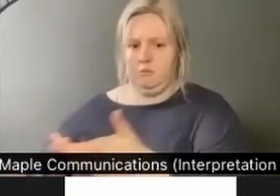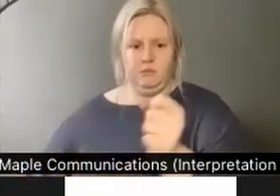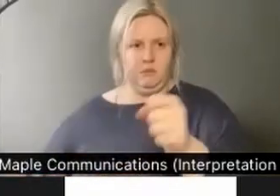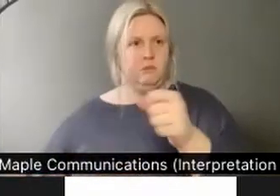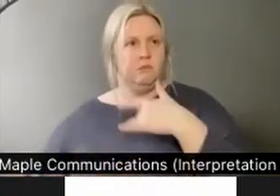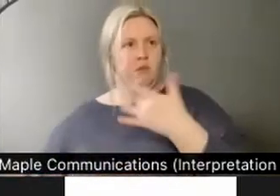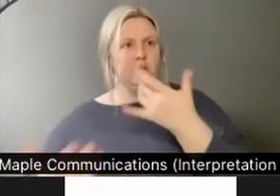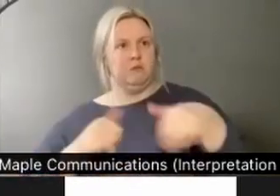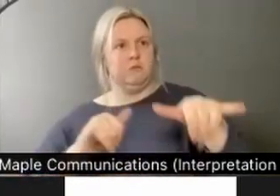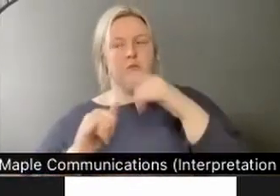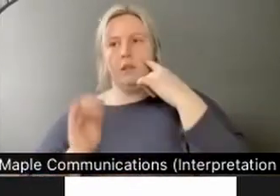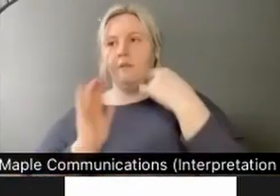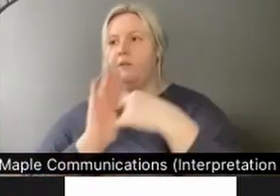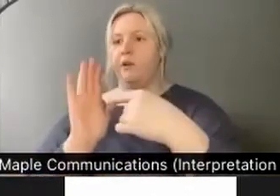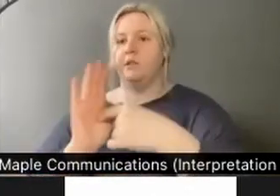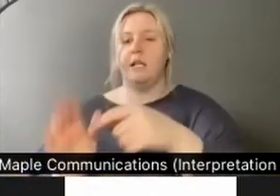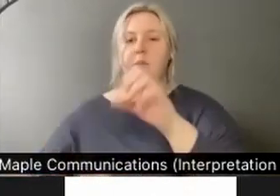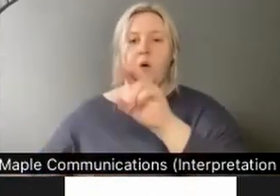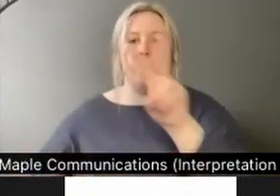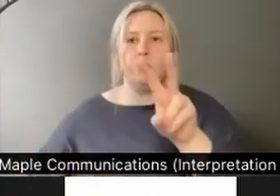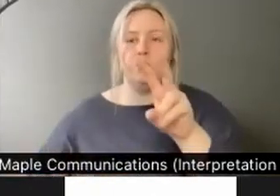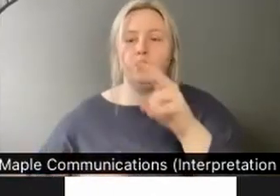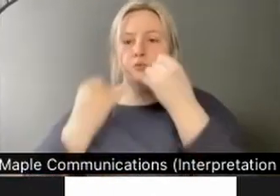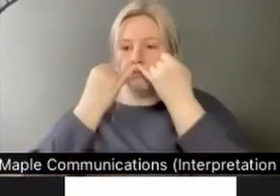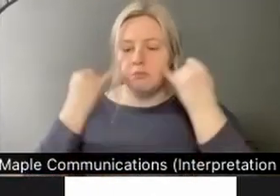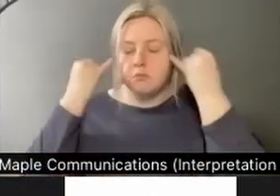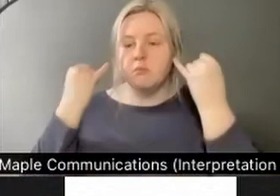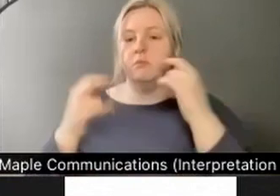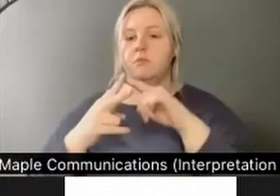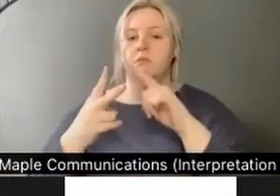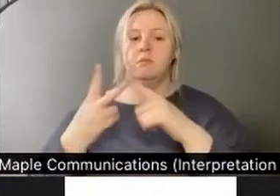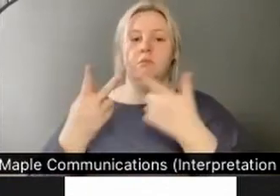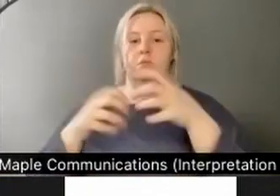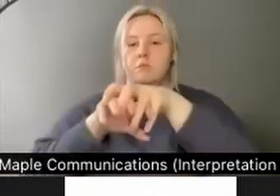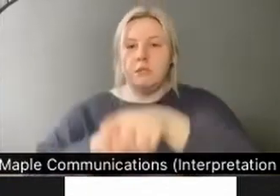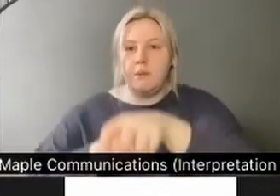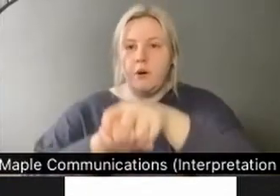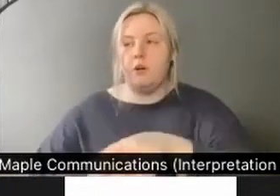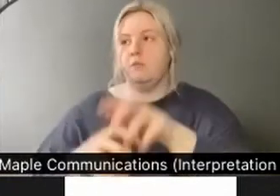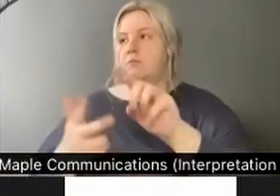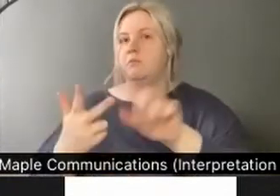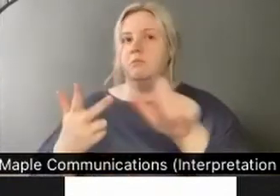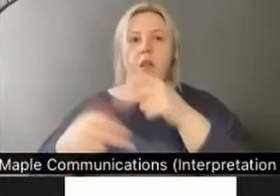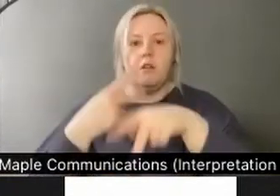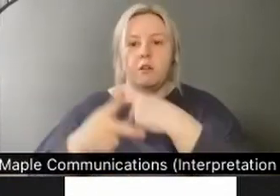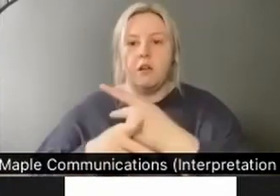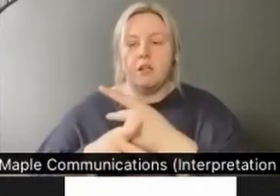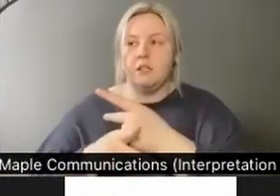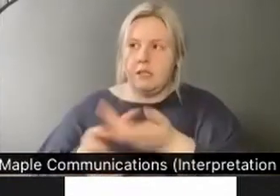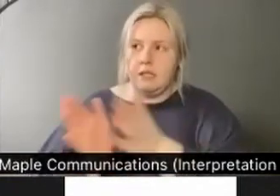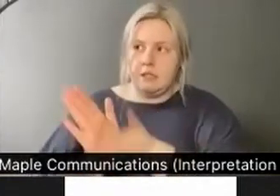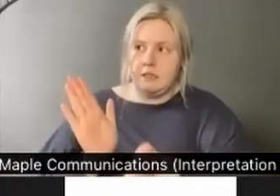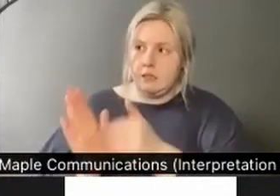receiving supplemental oxygen through nasal cannula, and then being asked, again, "Are you